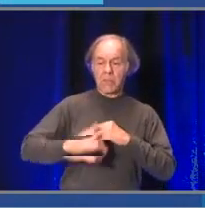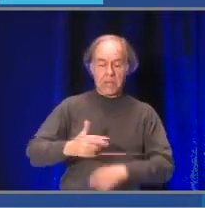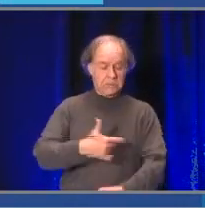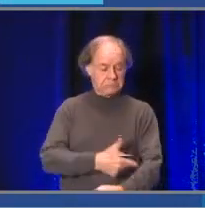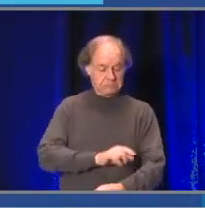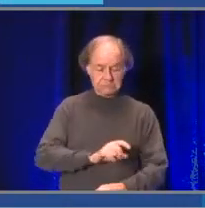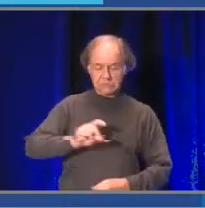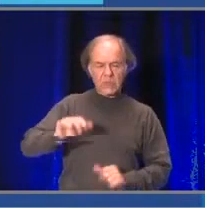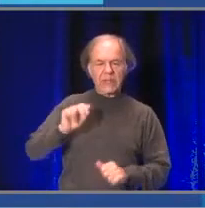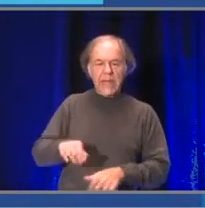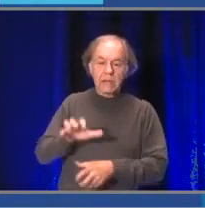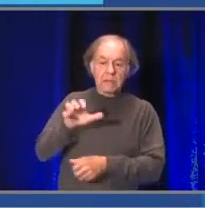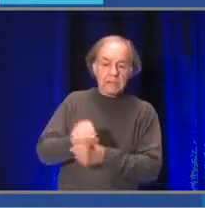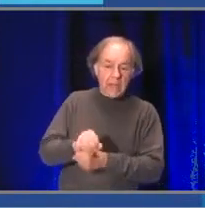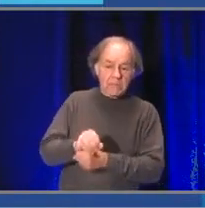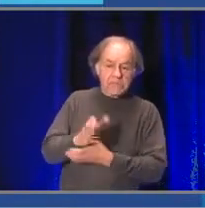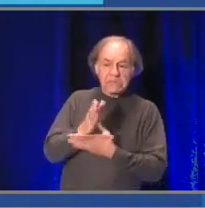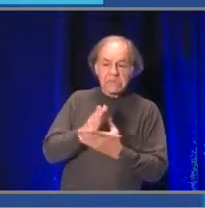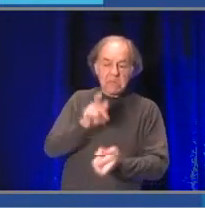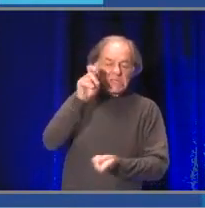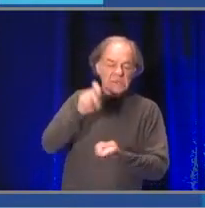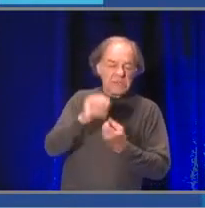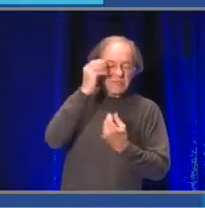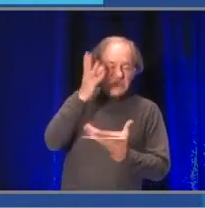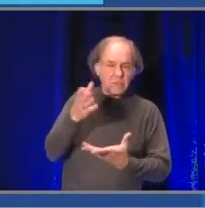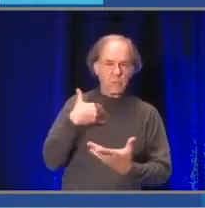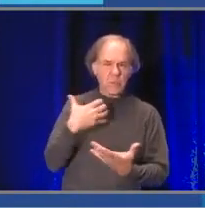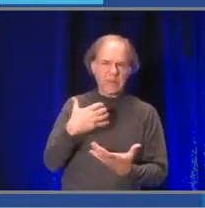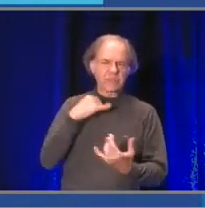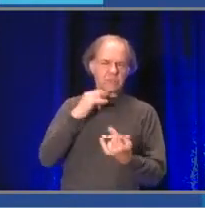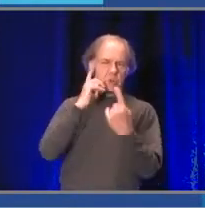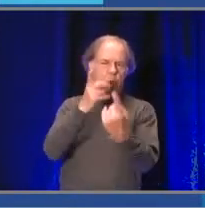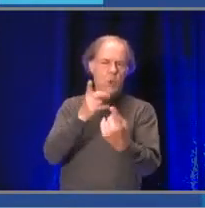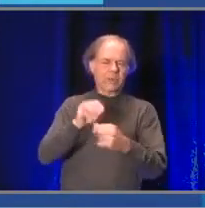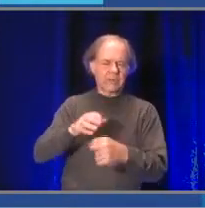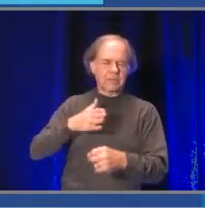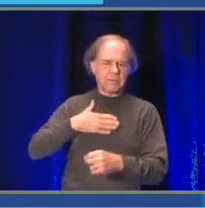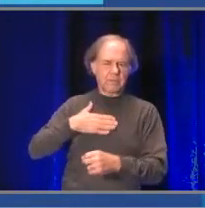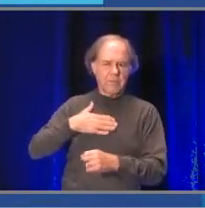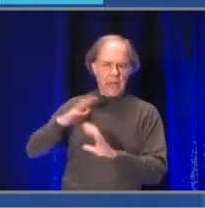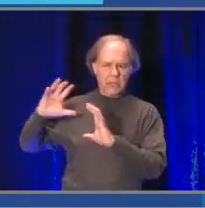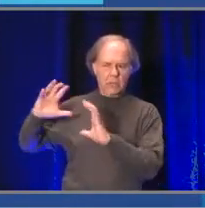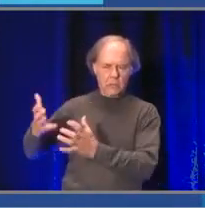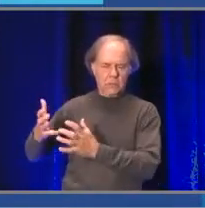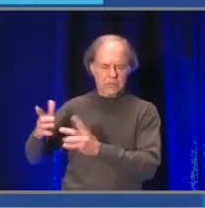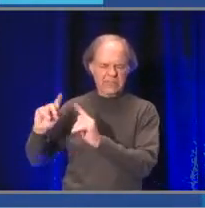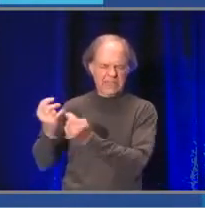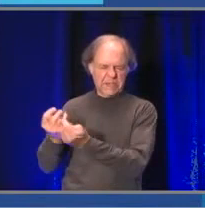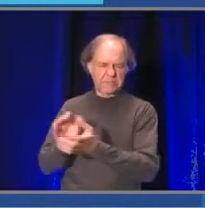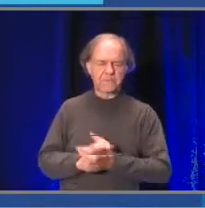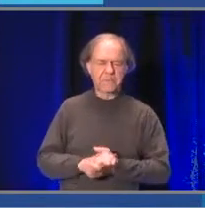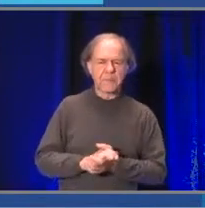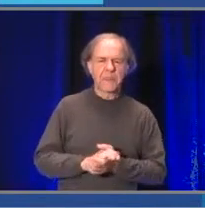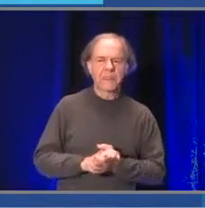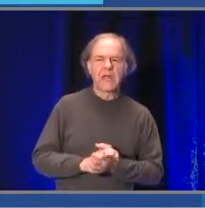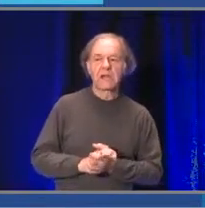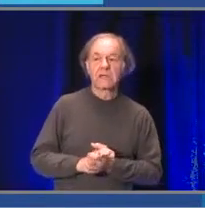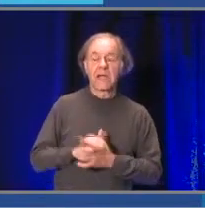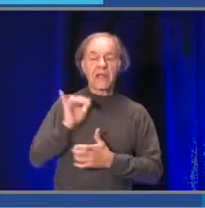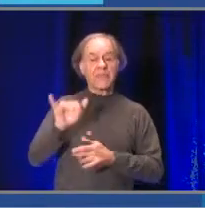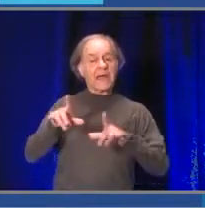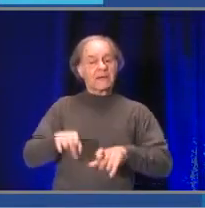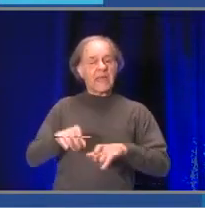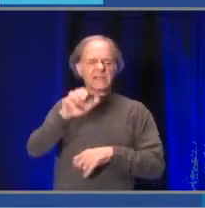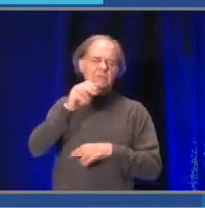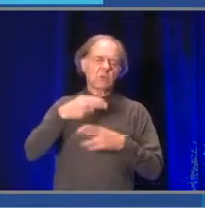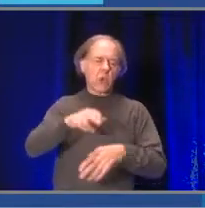and identify specific information. And that's what we're trying to achieve in my laboratory. So how does the assay work? The assay is pretty